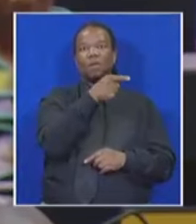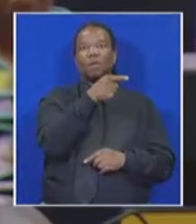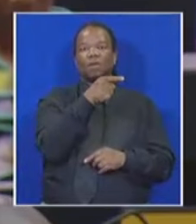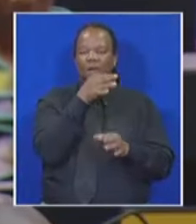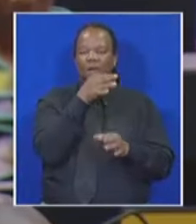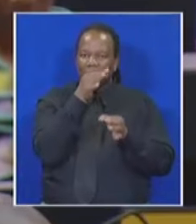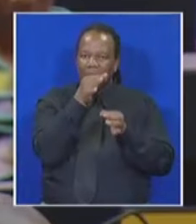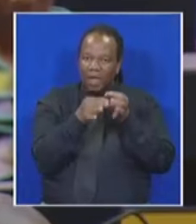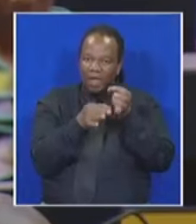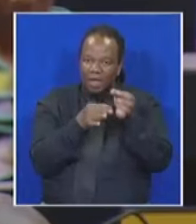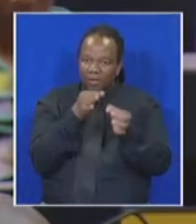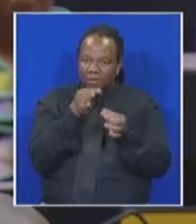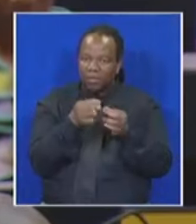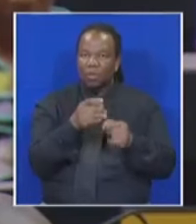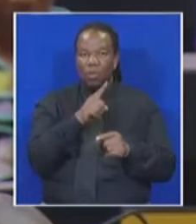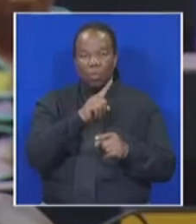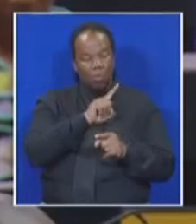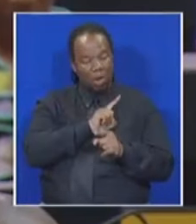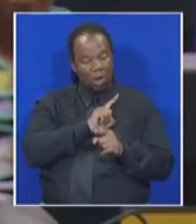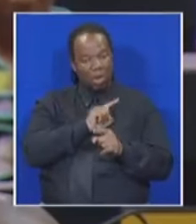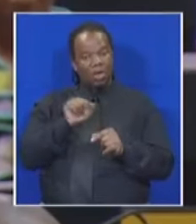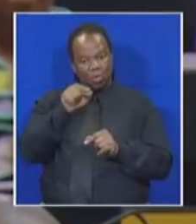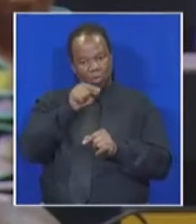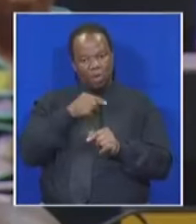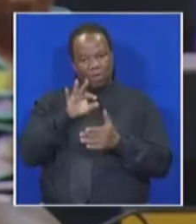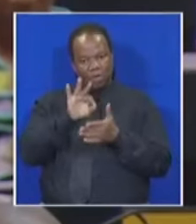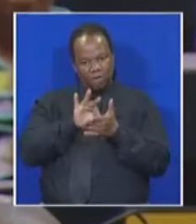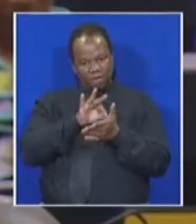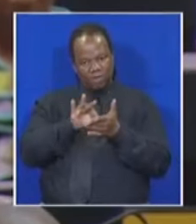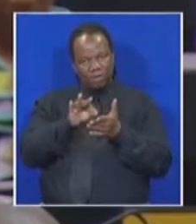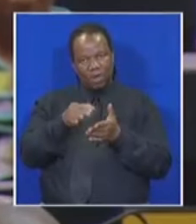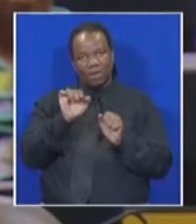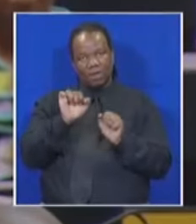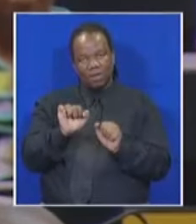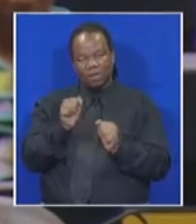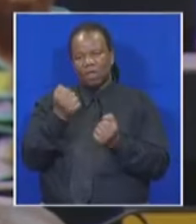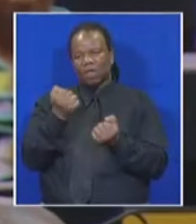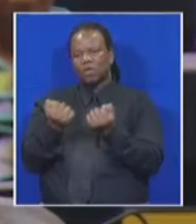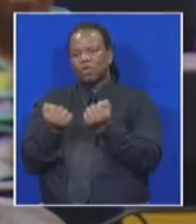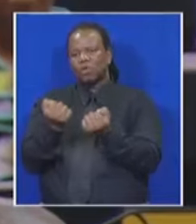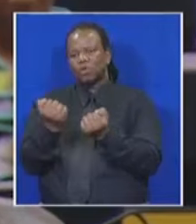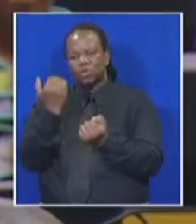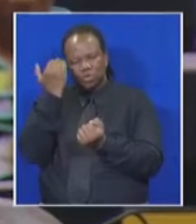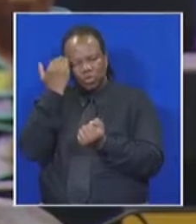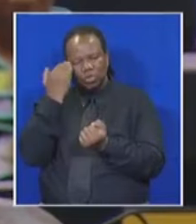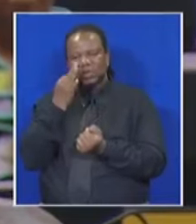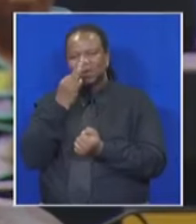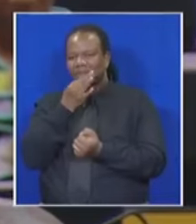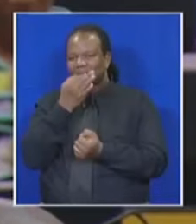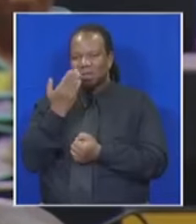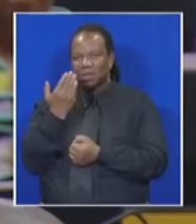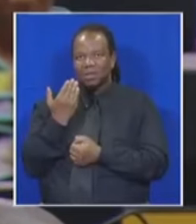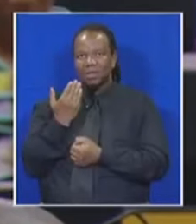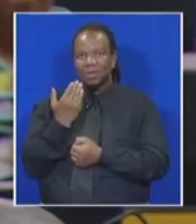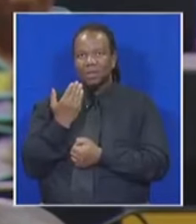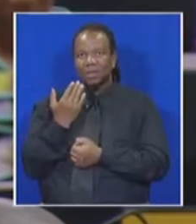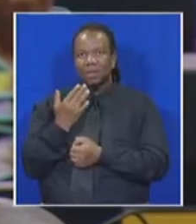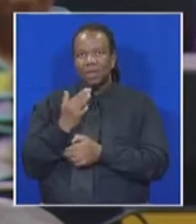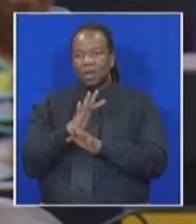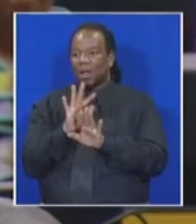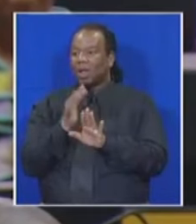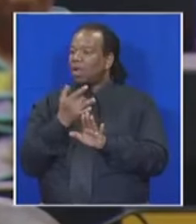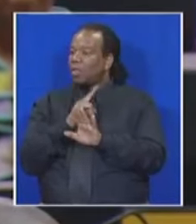should be allowed to vote on this issue. You refer to the court judgment. What did the judge say? The judge says, It's not up to the court